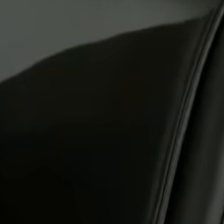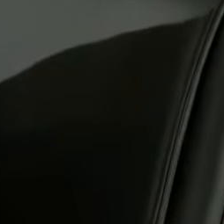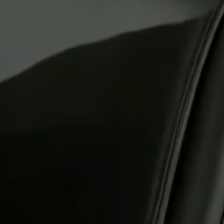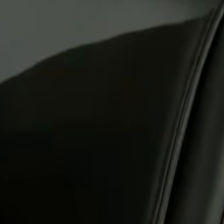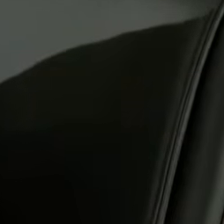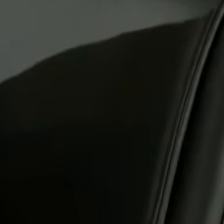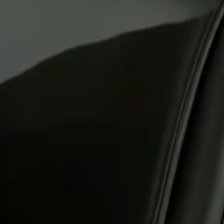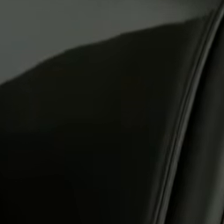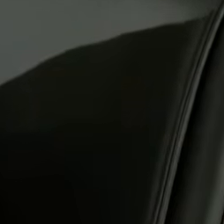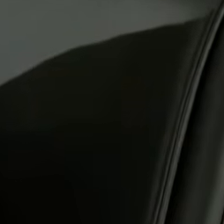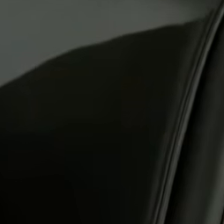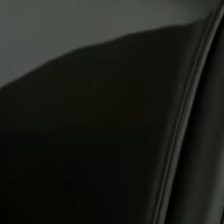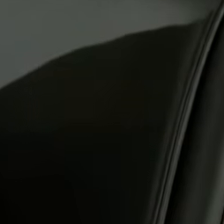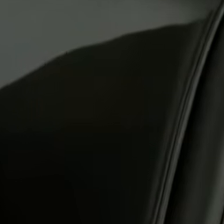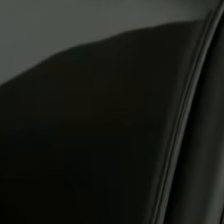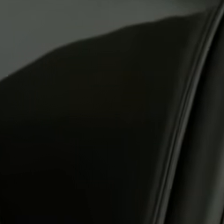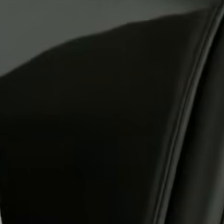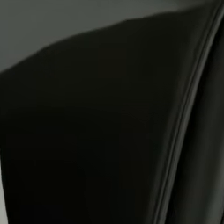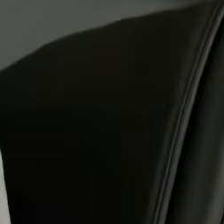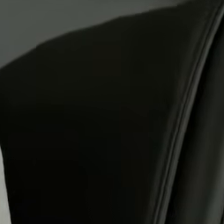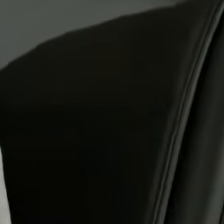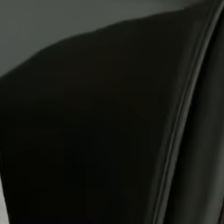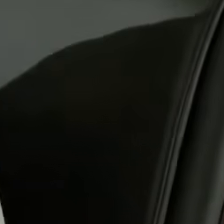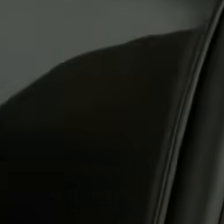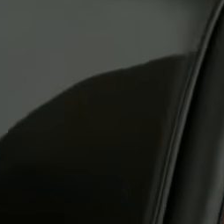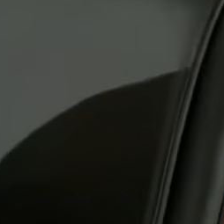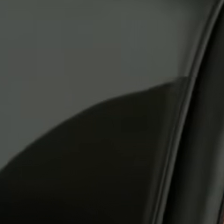And commencing from paragraph